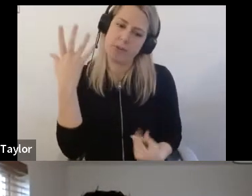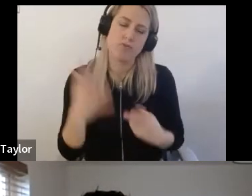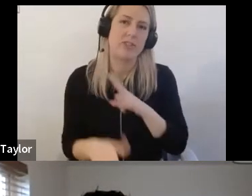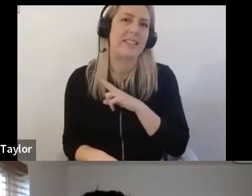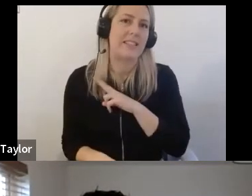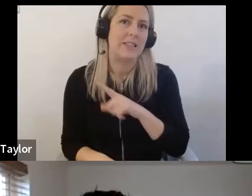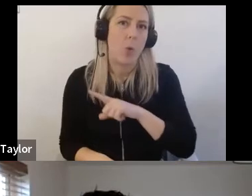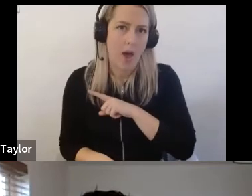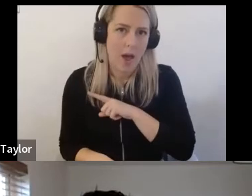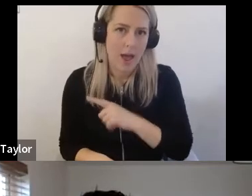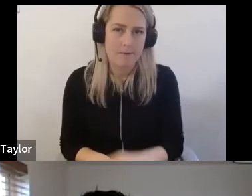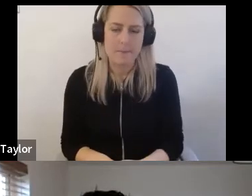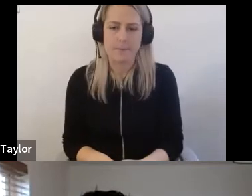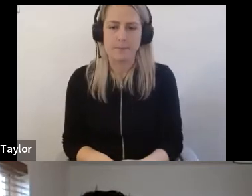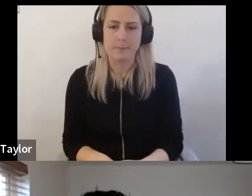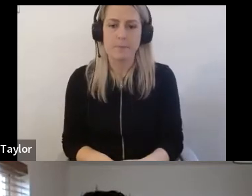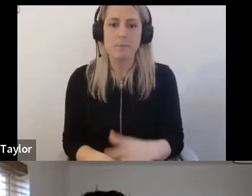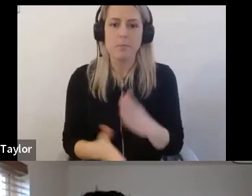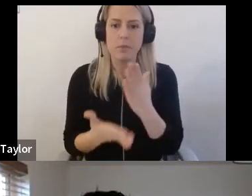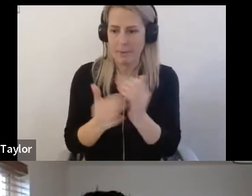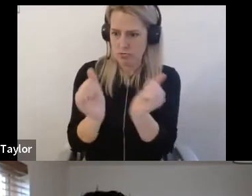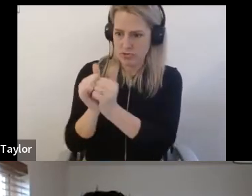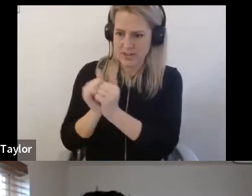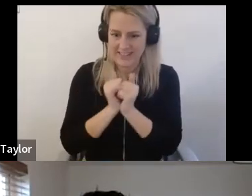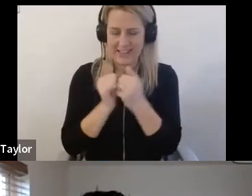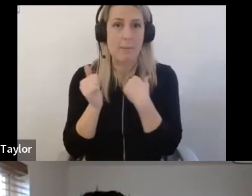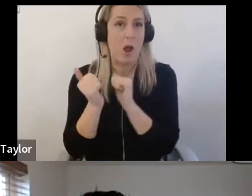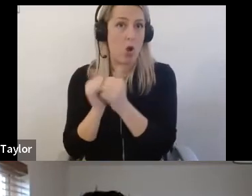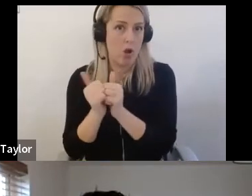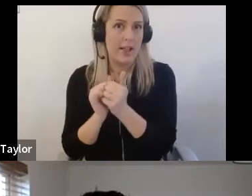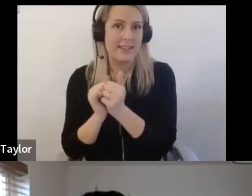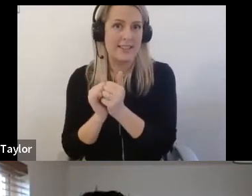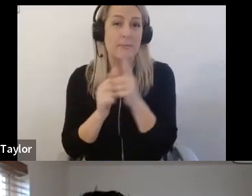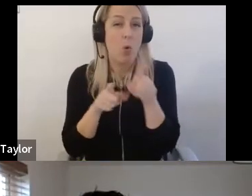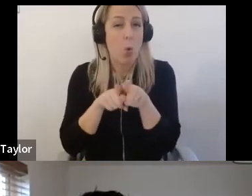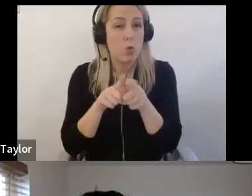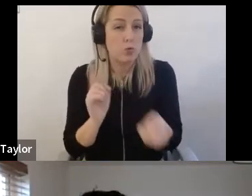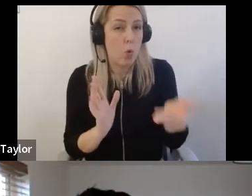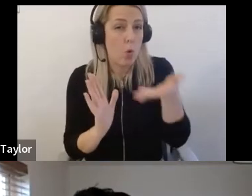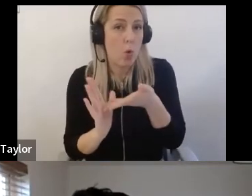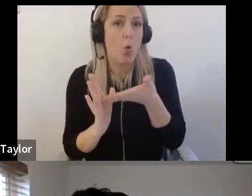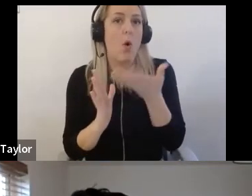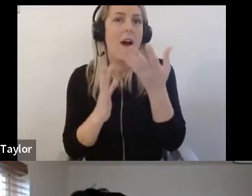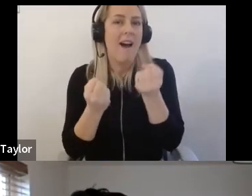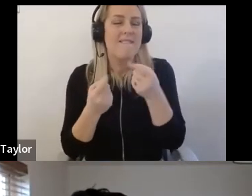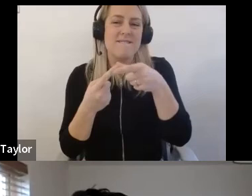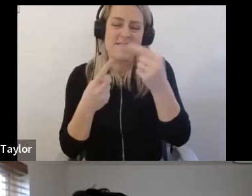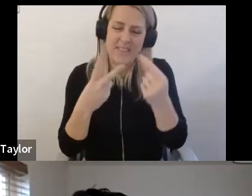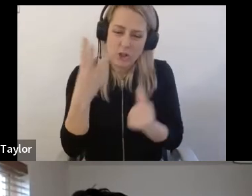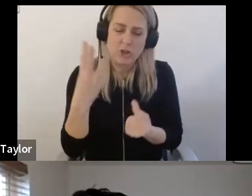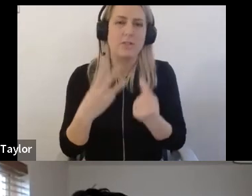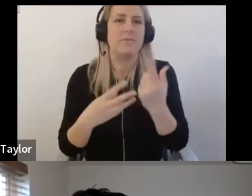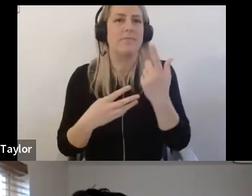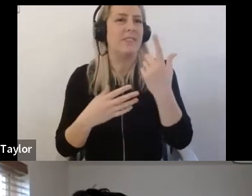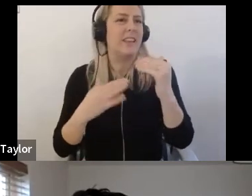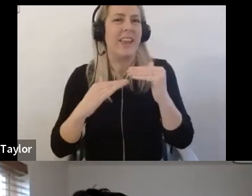certainly all, the factors that my colleagues raised. But I also think that, there are aspects around inequality in societies that